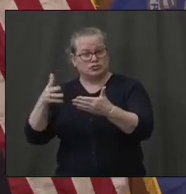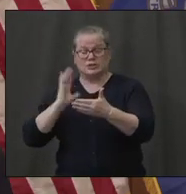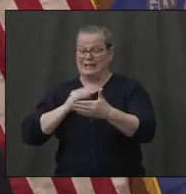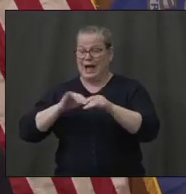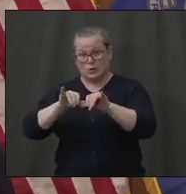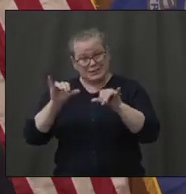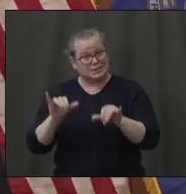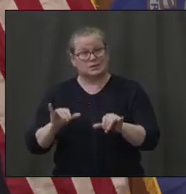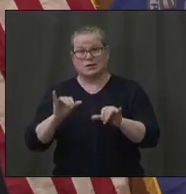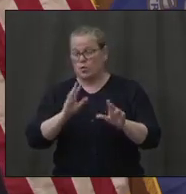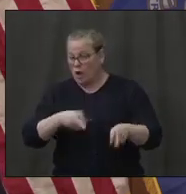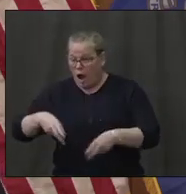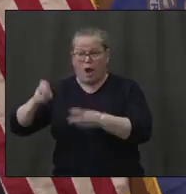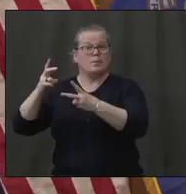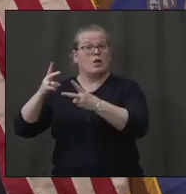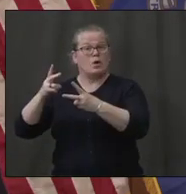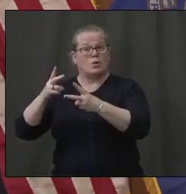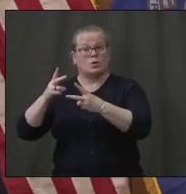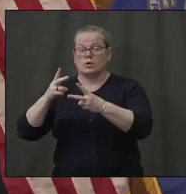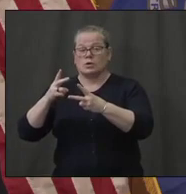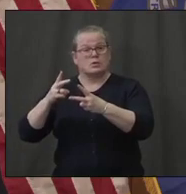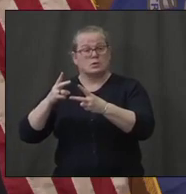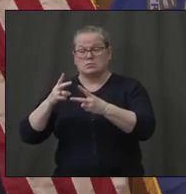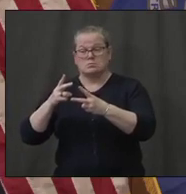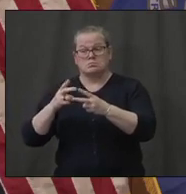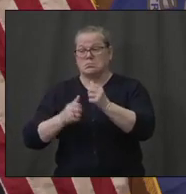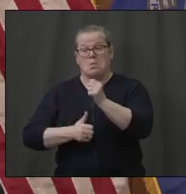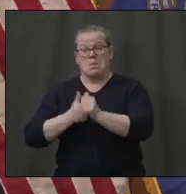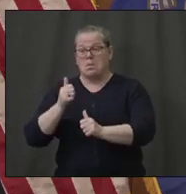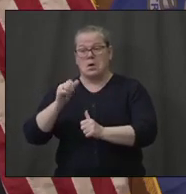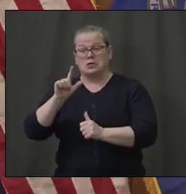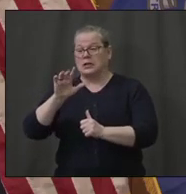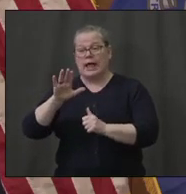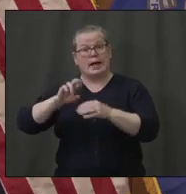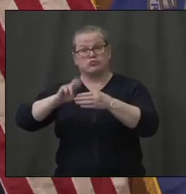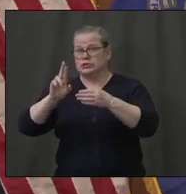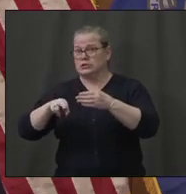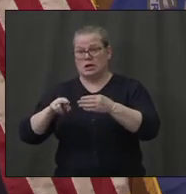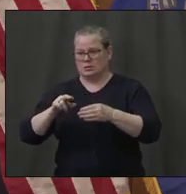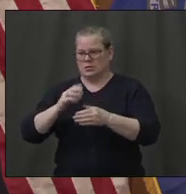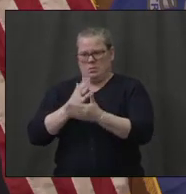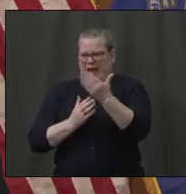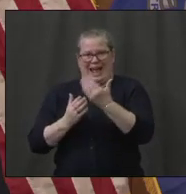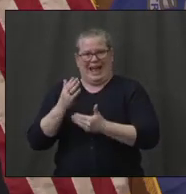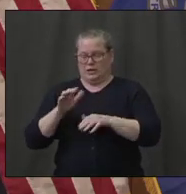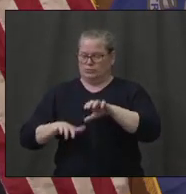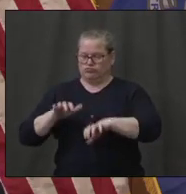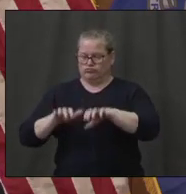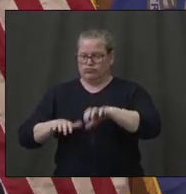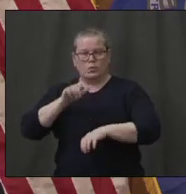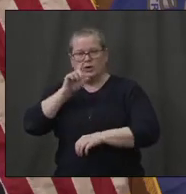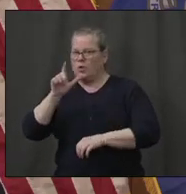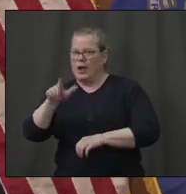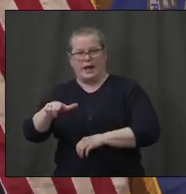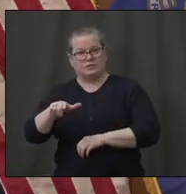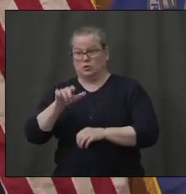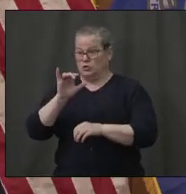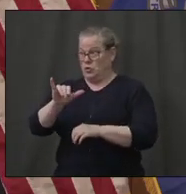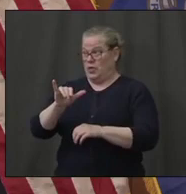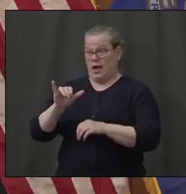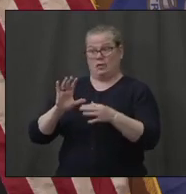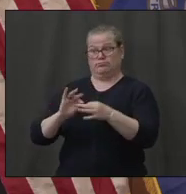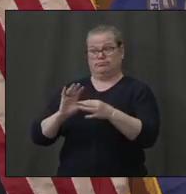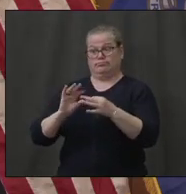system. We do not have to enter most of the laboratory results that we have by hand. So I am not aware of a 7-day